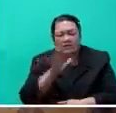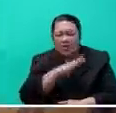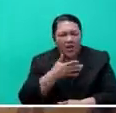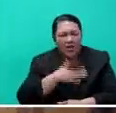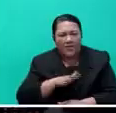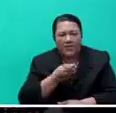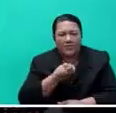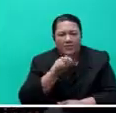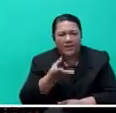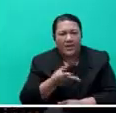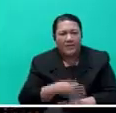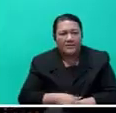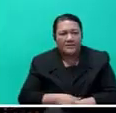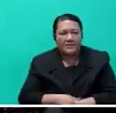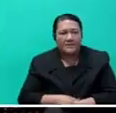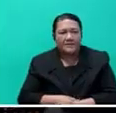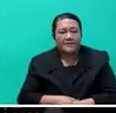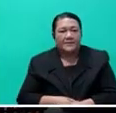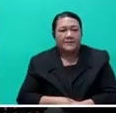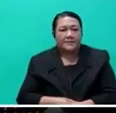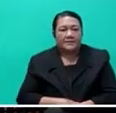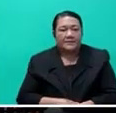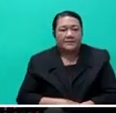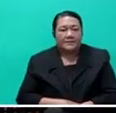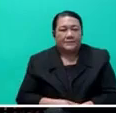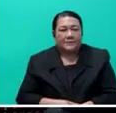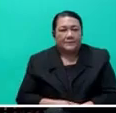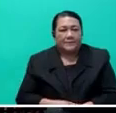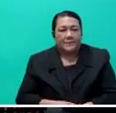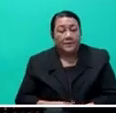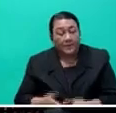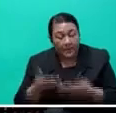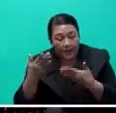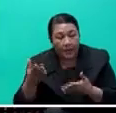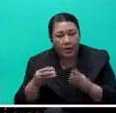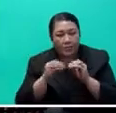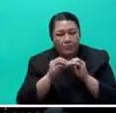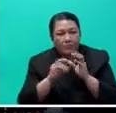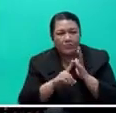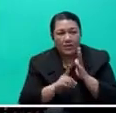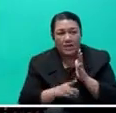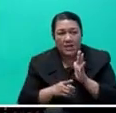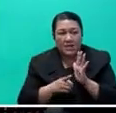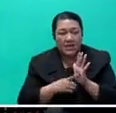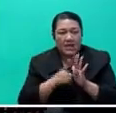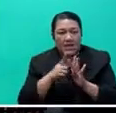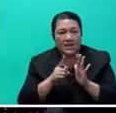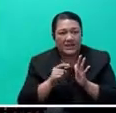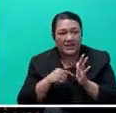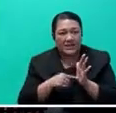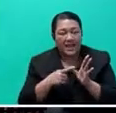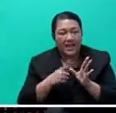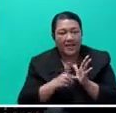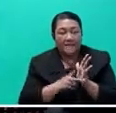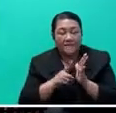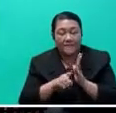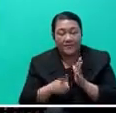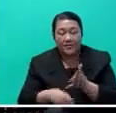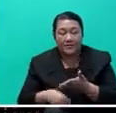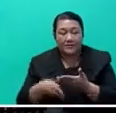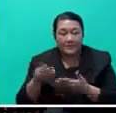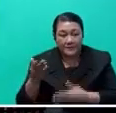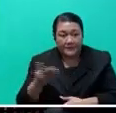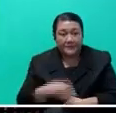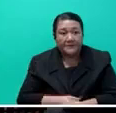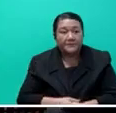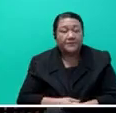Thank you. Any other? Honourable Bulitavu? Honorable Speaker, sir, I rise to give a